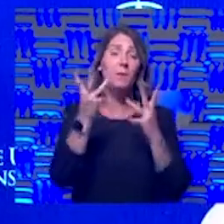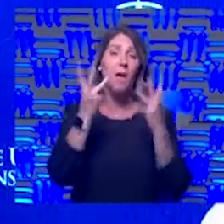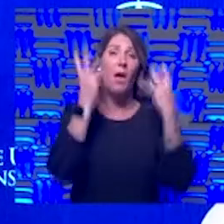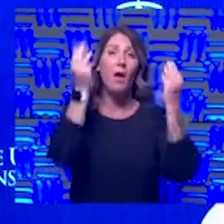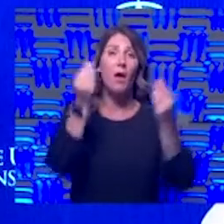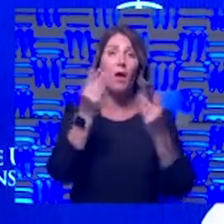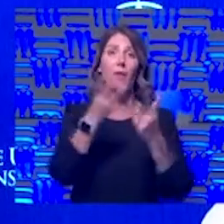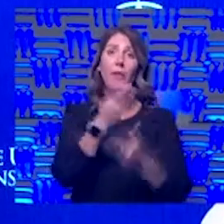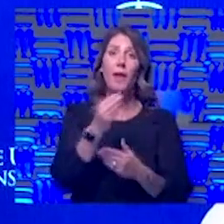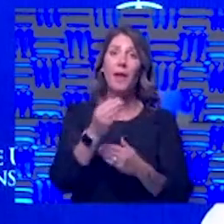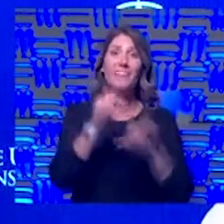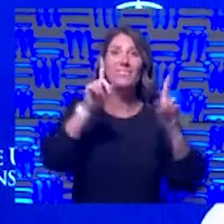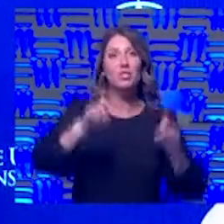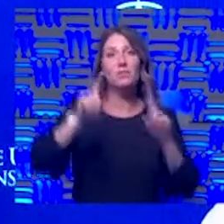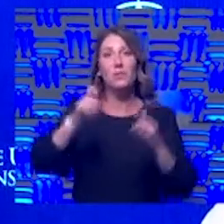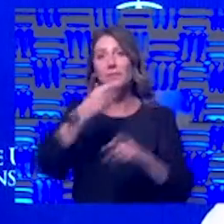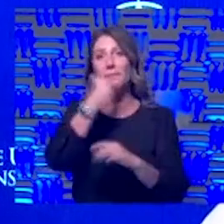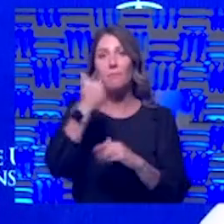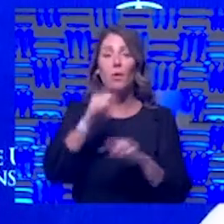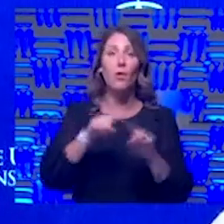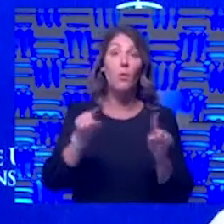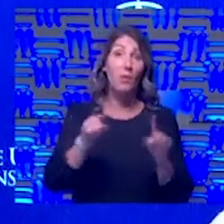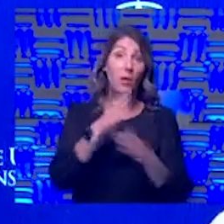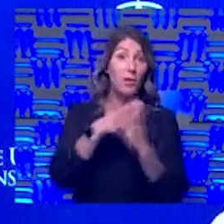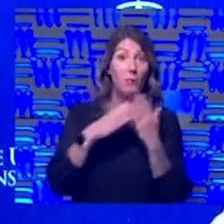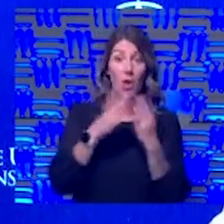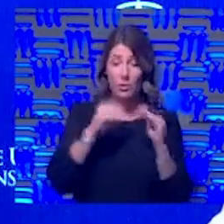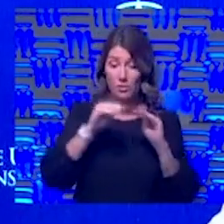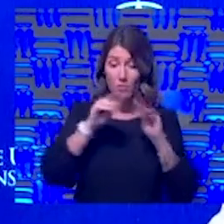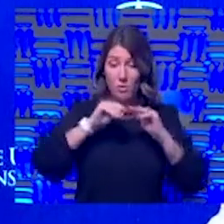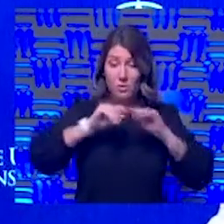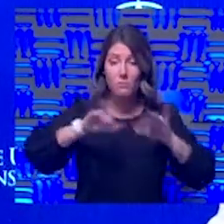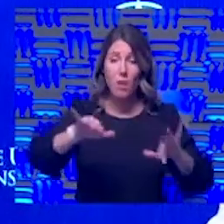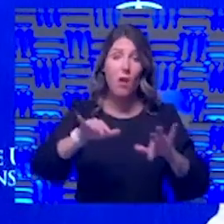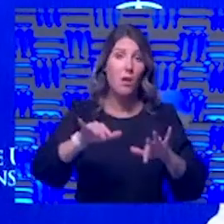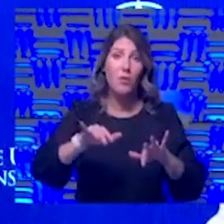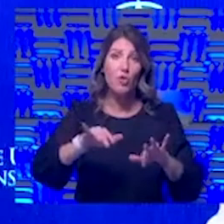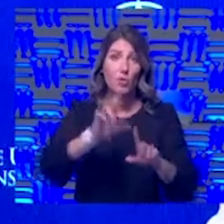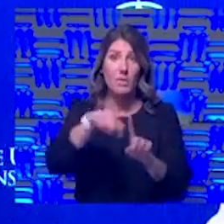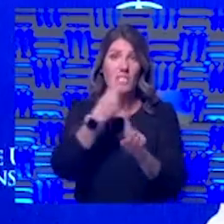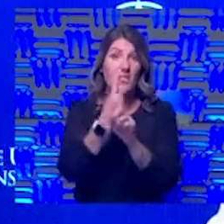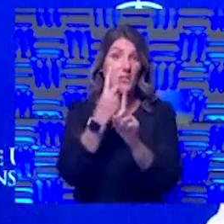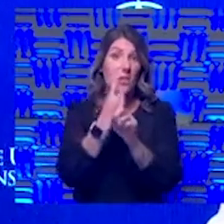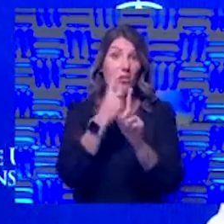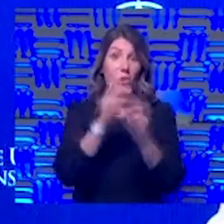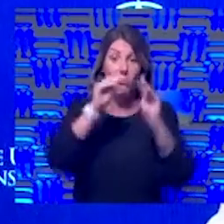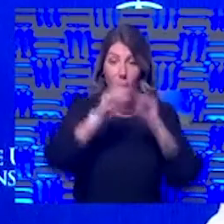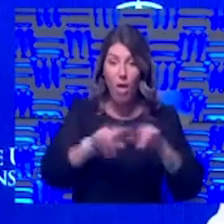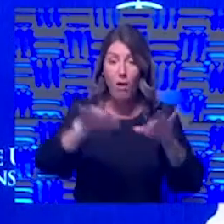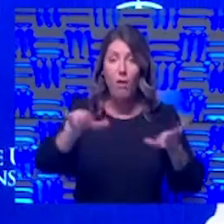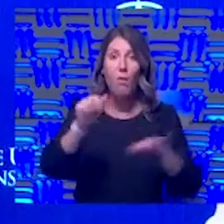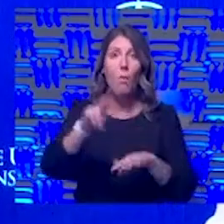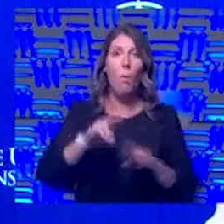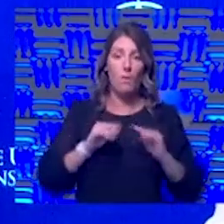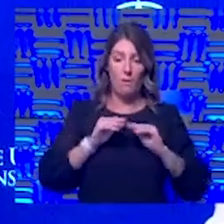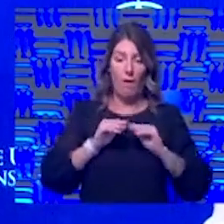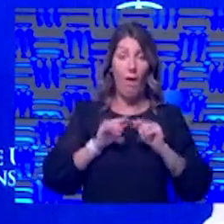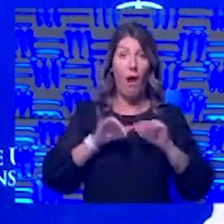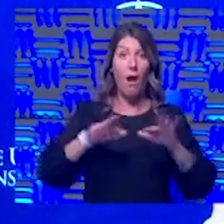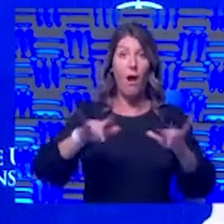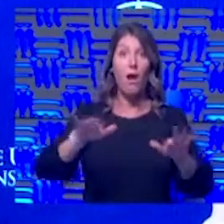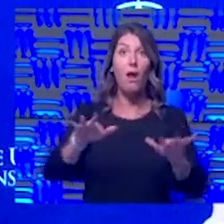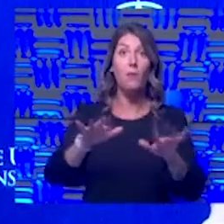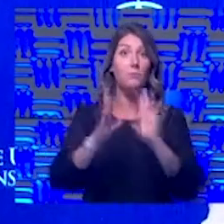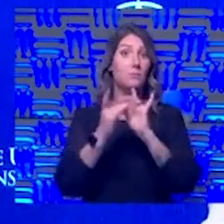be testing. They're just testing better. But part of it is there's just more spread. There can be a single super spreader event or an outbreak related to some sort of thing